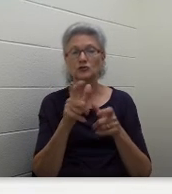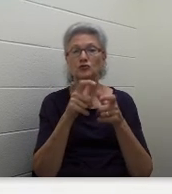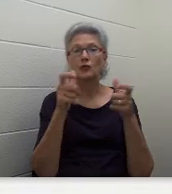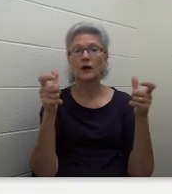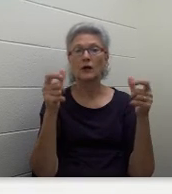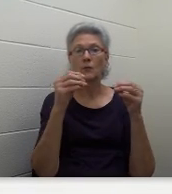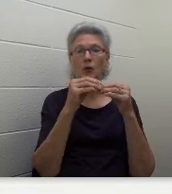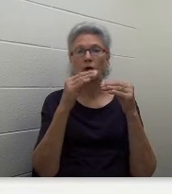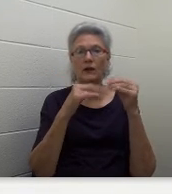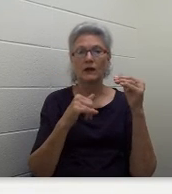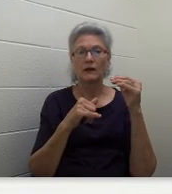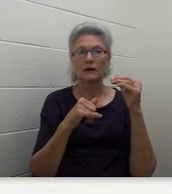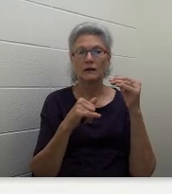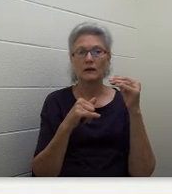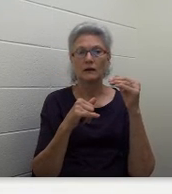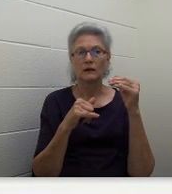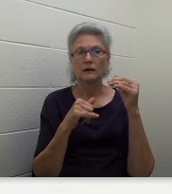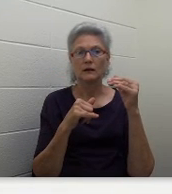greater than